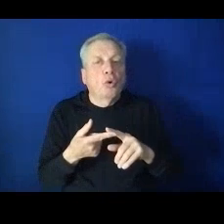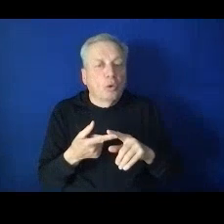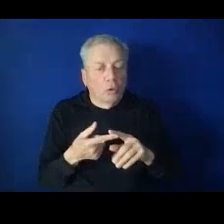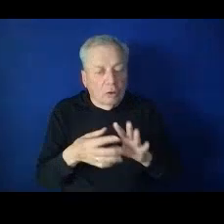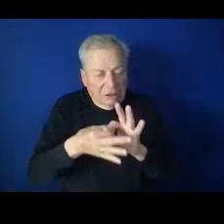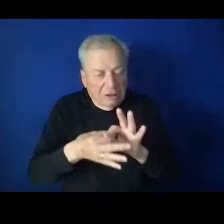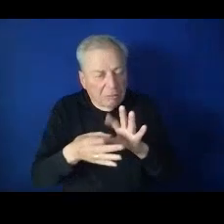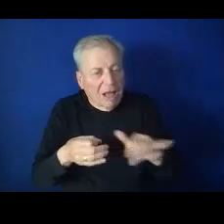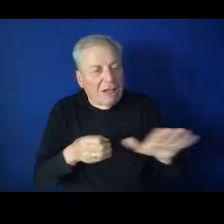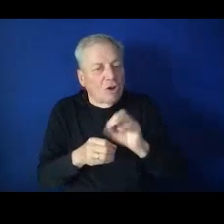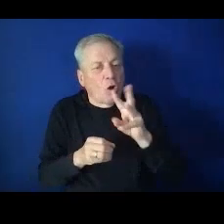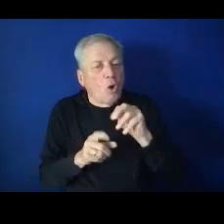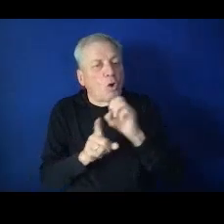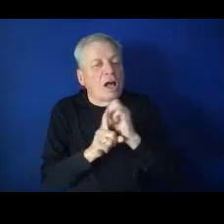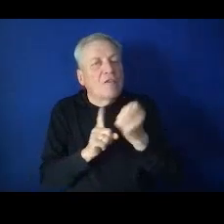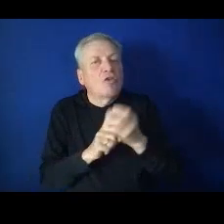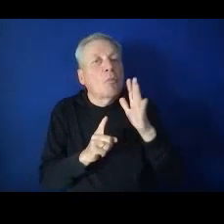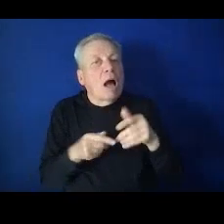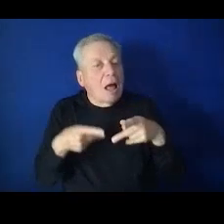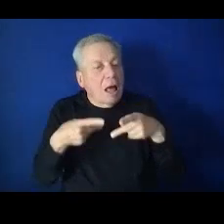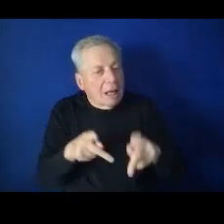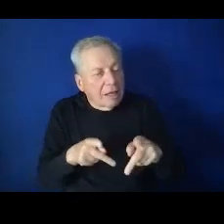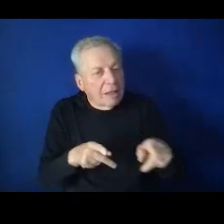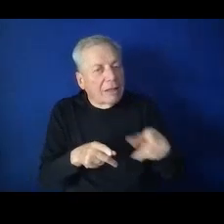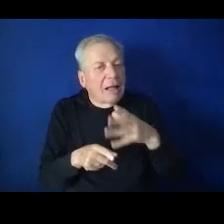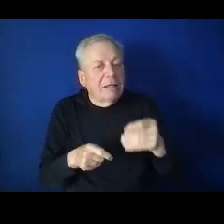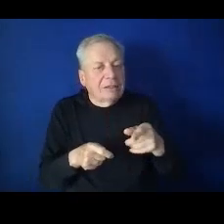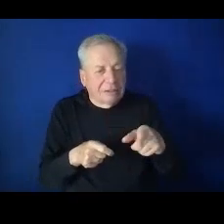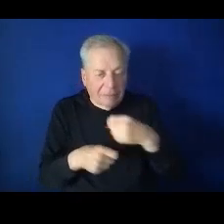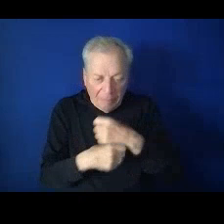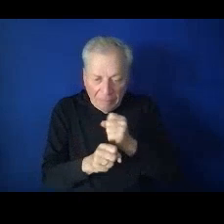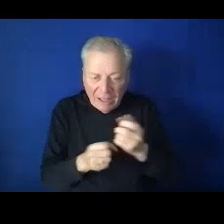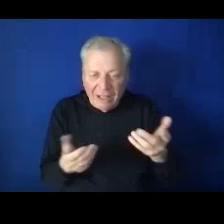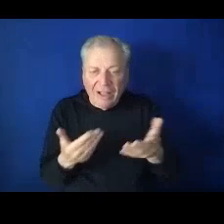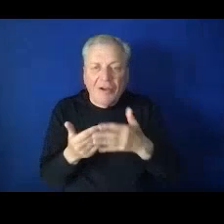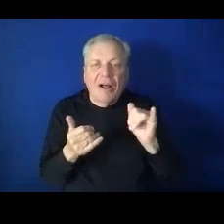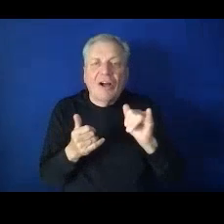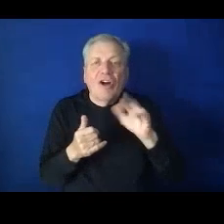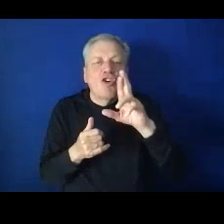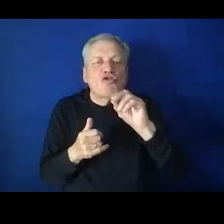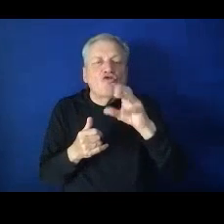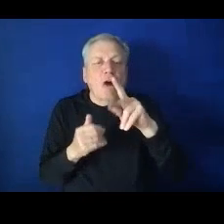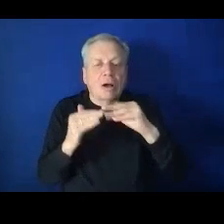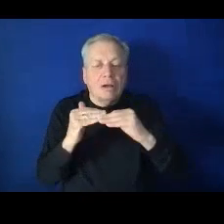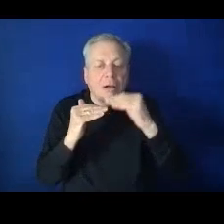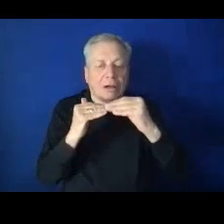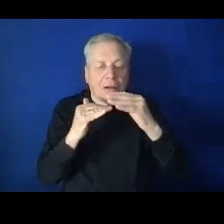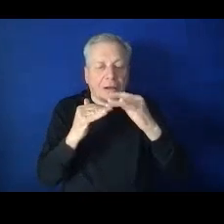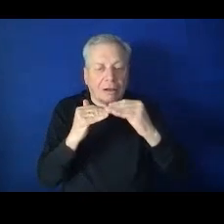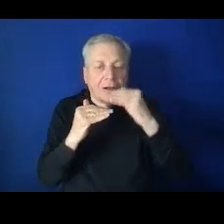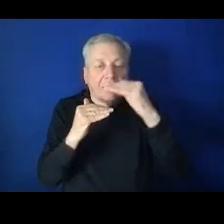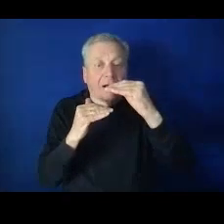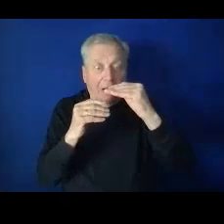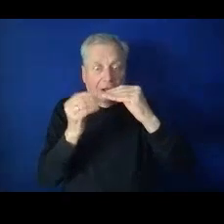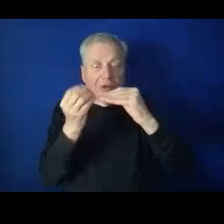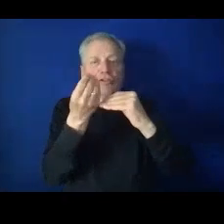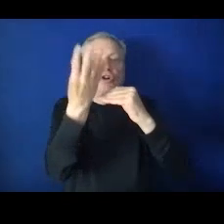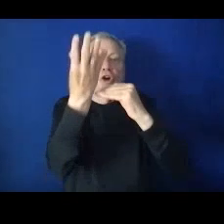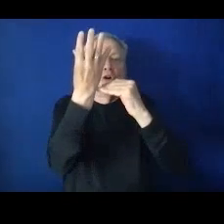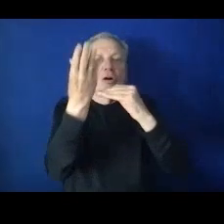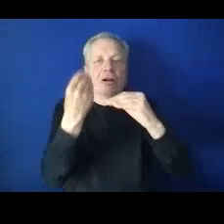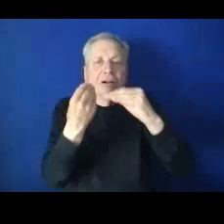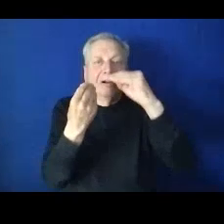by just exuding the travertine and creating like a little rock pedestal, and then it'll grow up above that. And